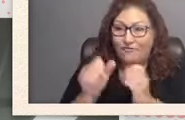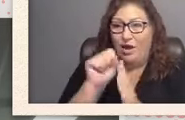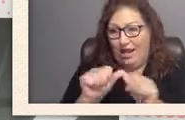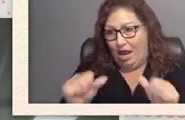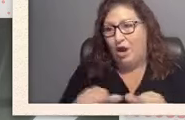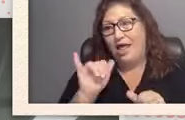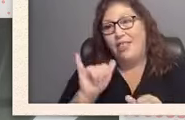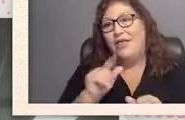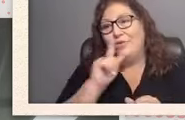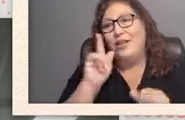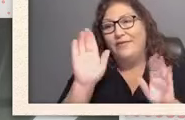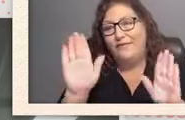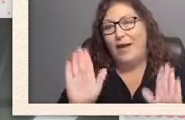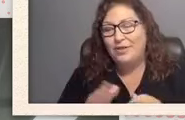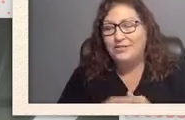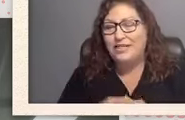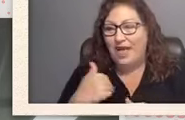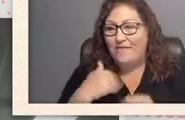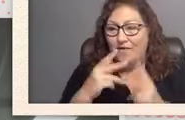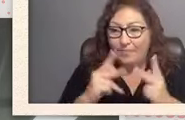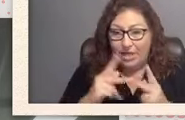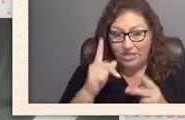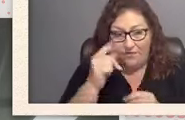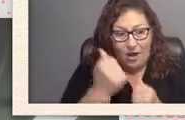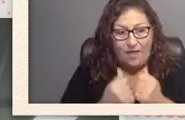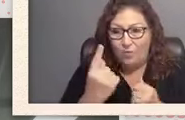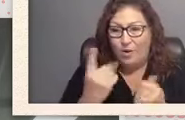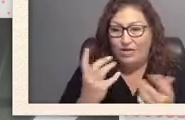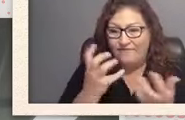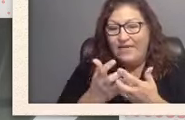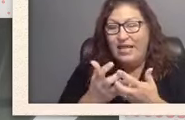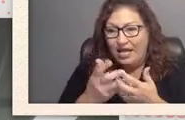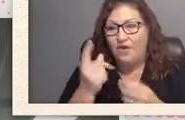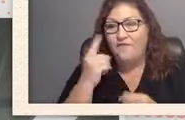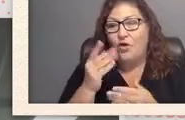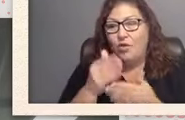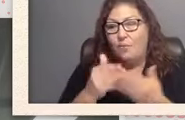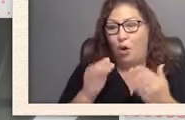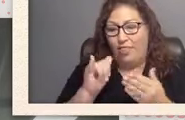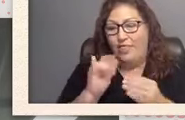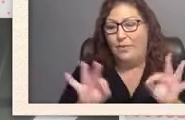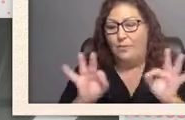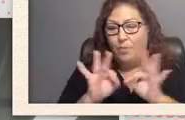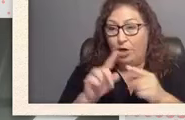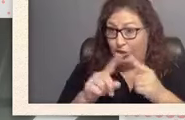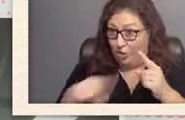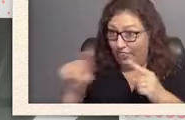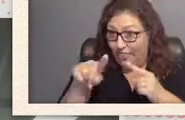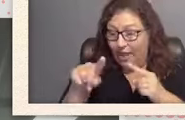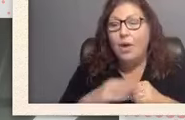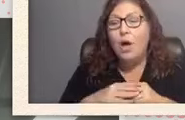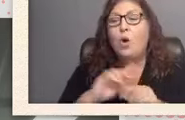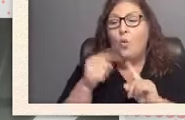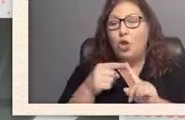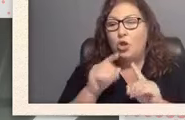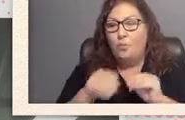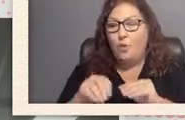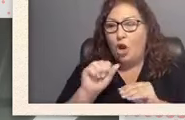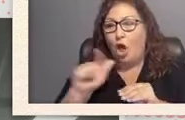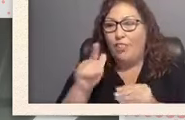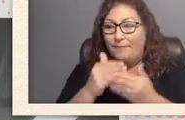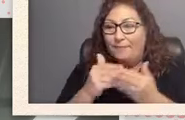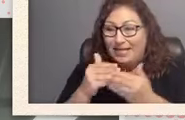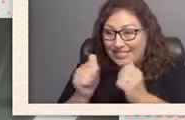there's a place for everyone to fit in for the part that's important to them. And then when you put all these pieces together, you get this